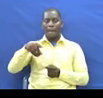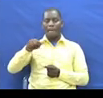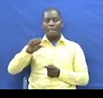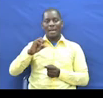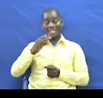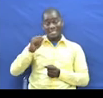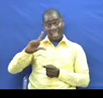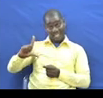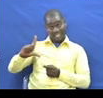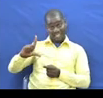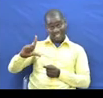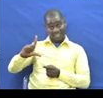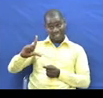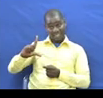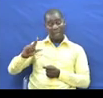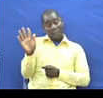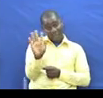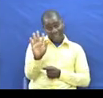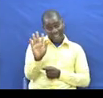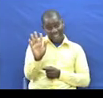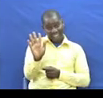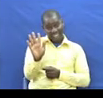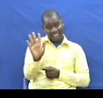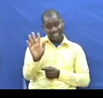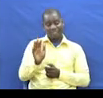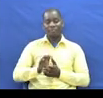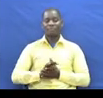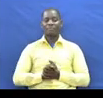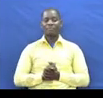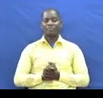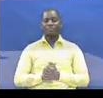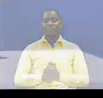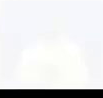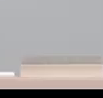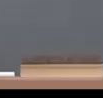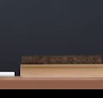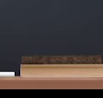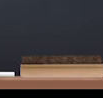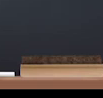mathematics, Pascal Titus Majebele. Bye-bye.